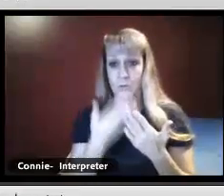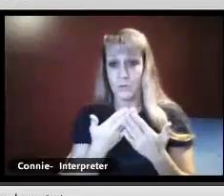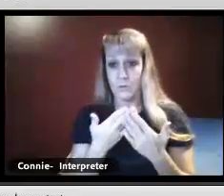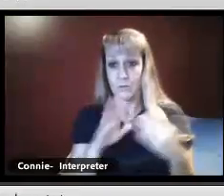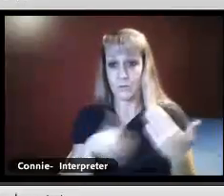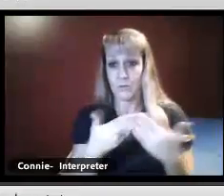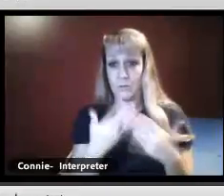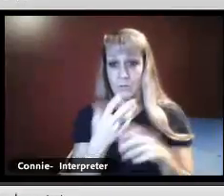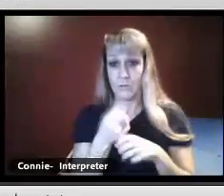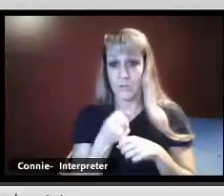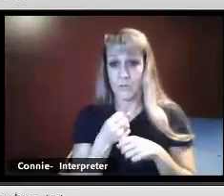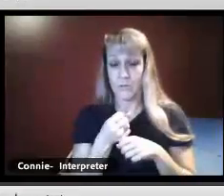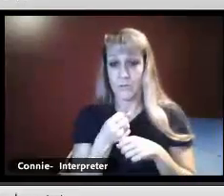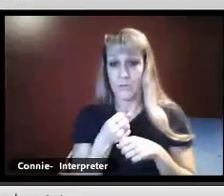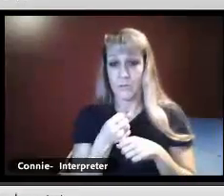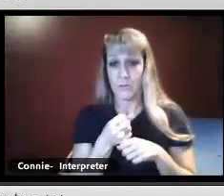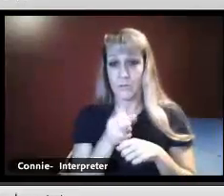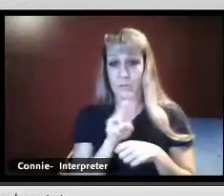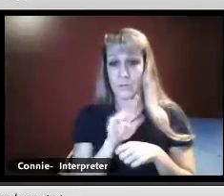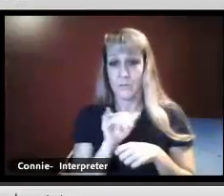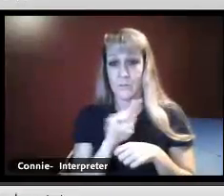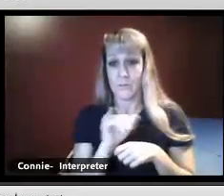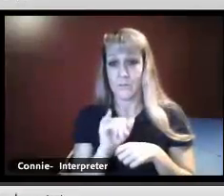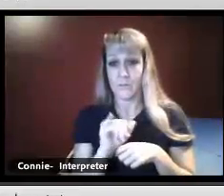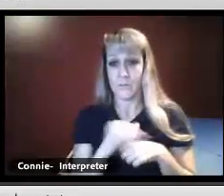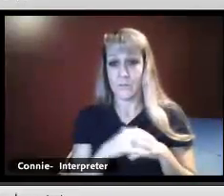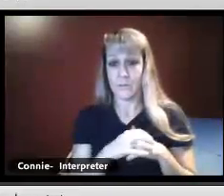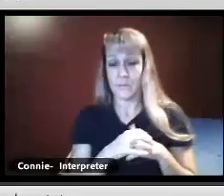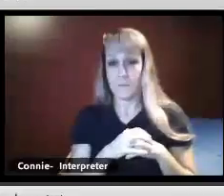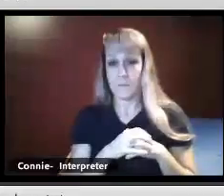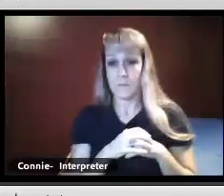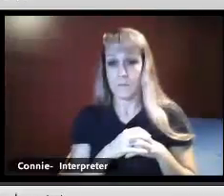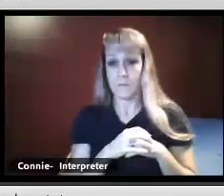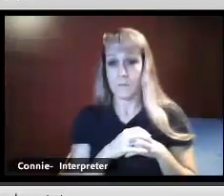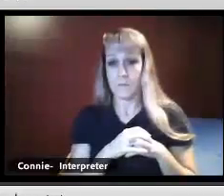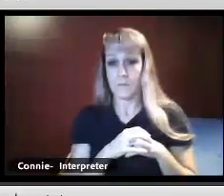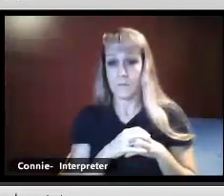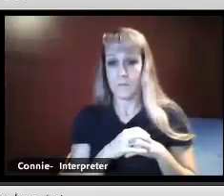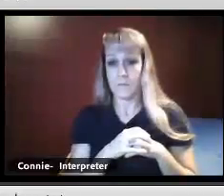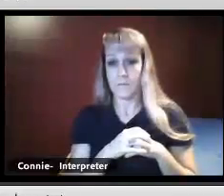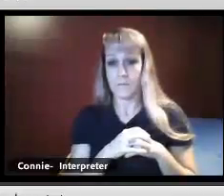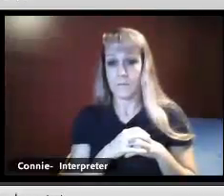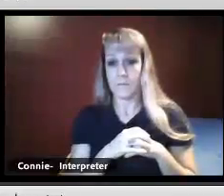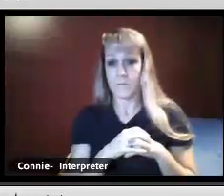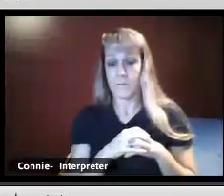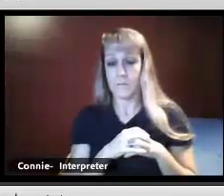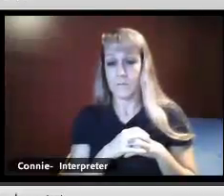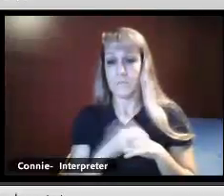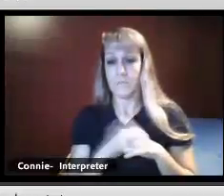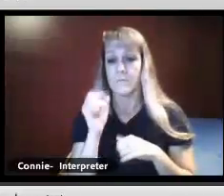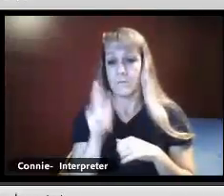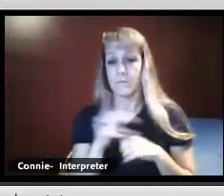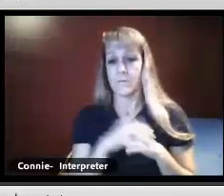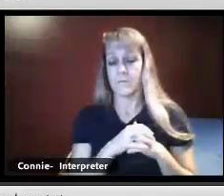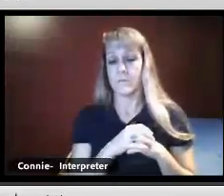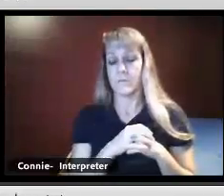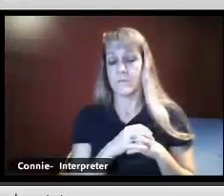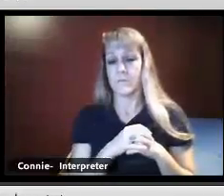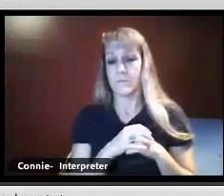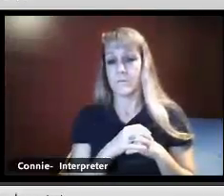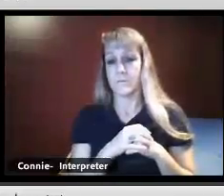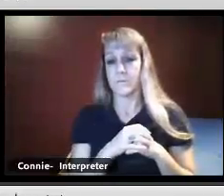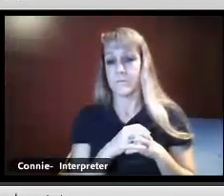Vivi? Okay, let